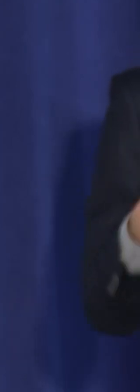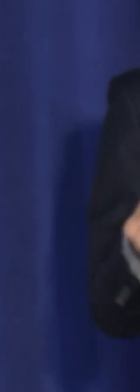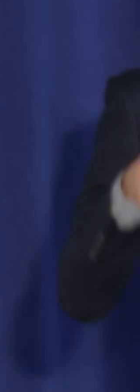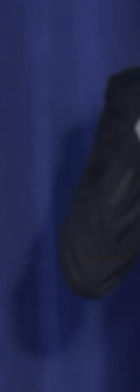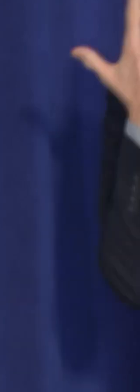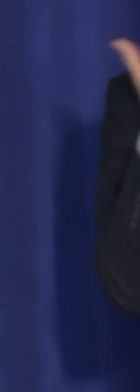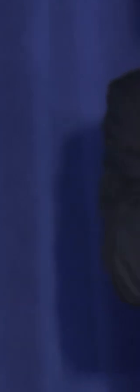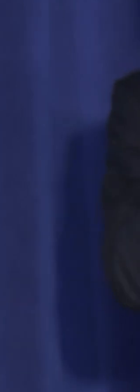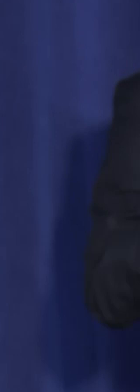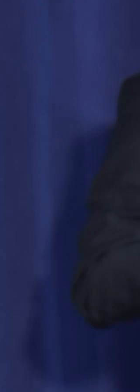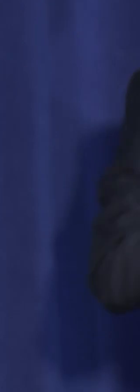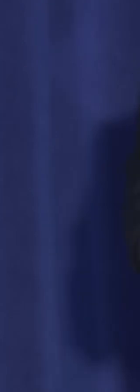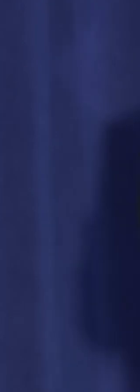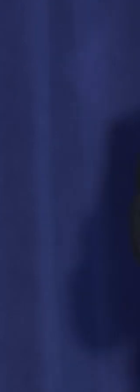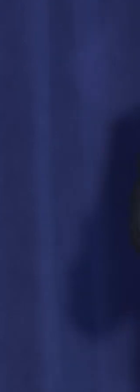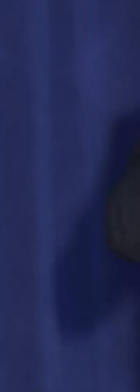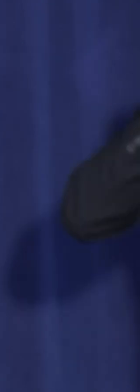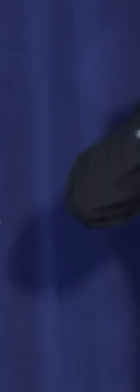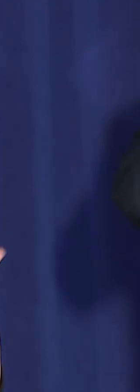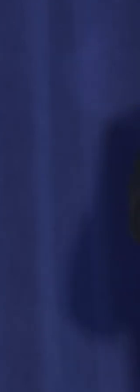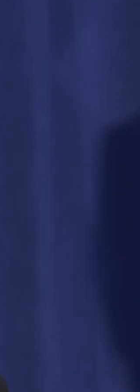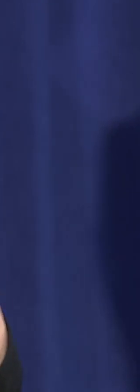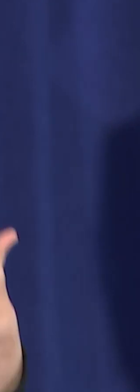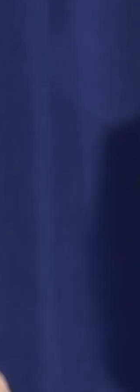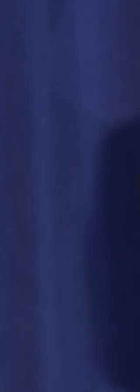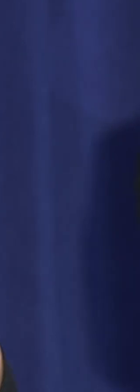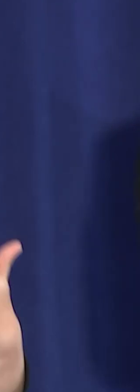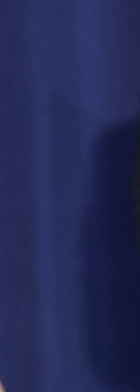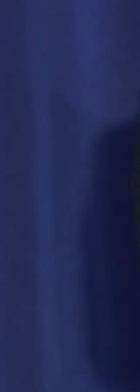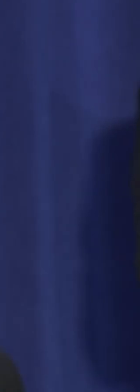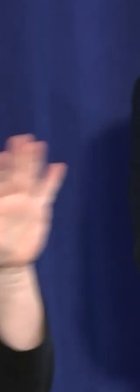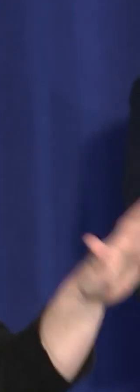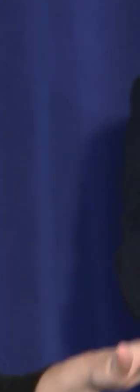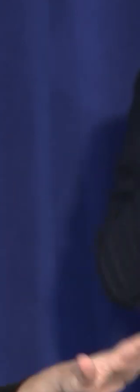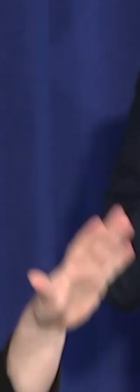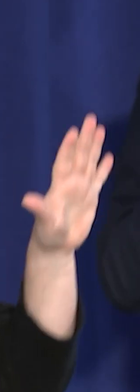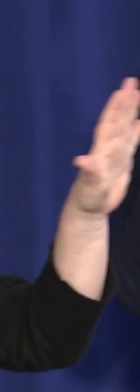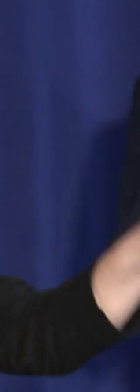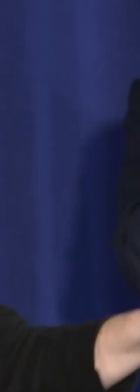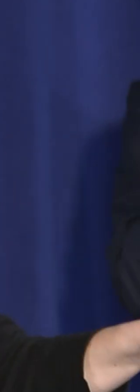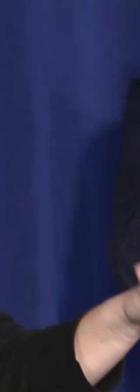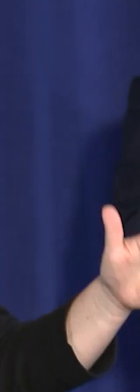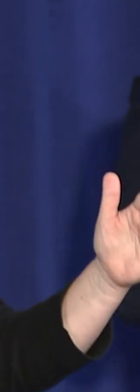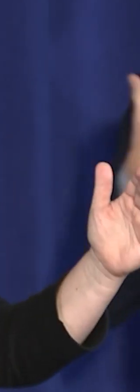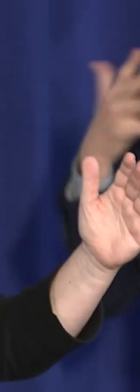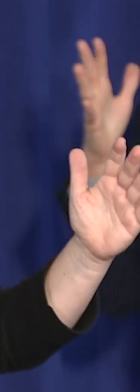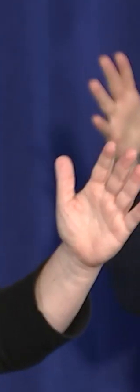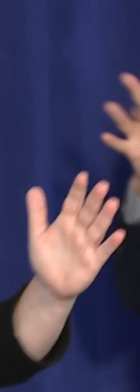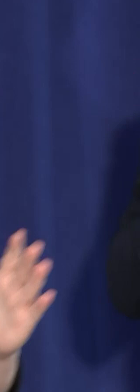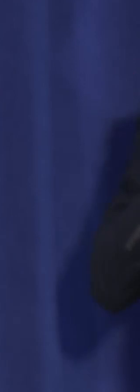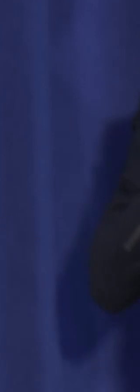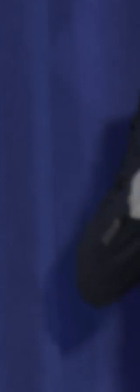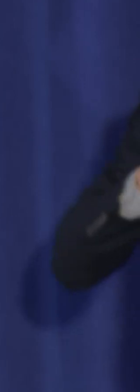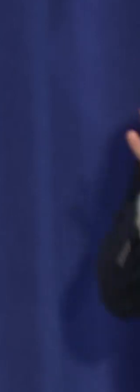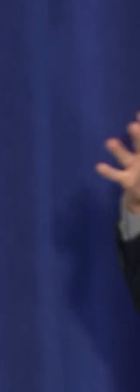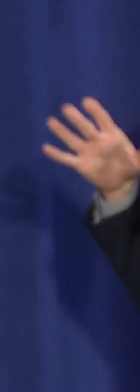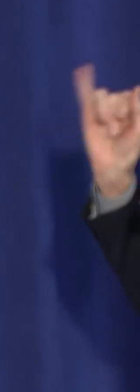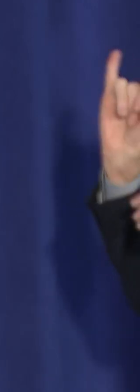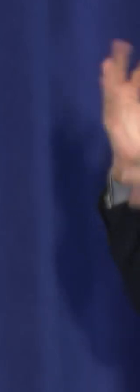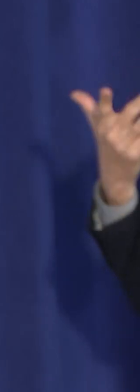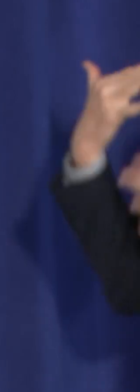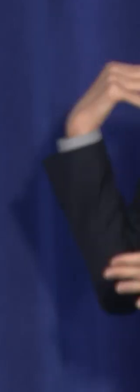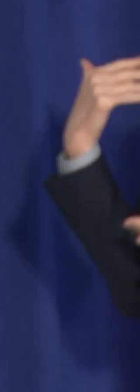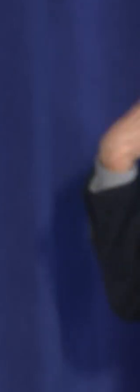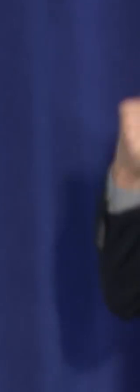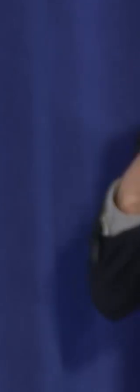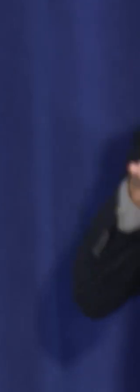very well against Omicron. So yeah, if you have been assuming that your prior COVID infection is going to kind of protect you moving